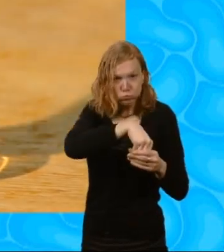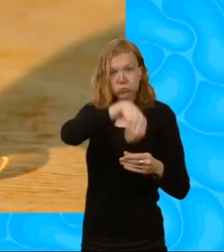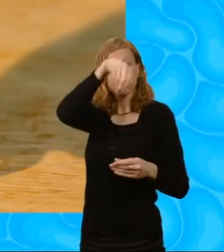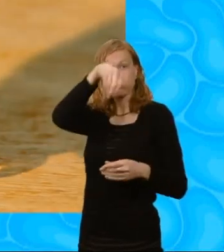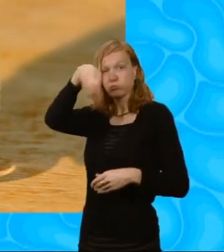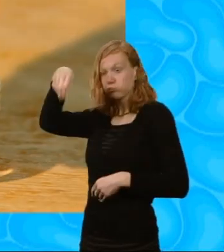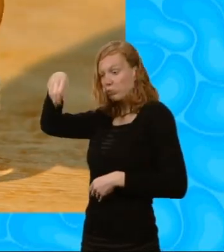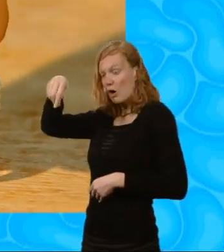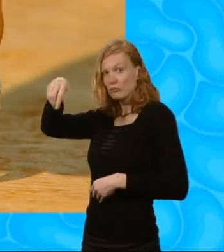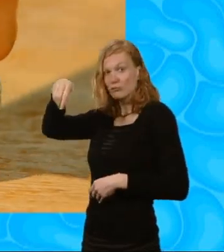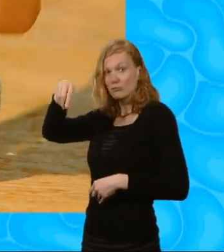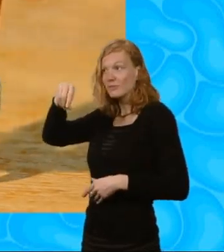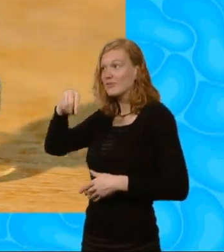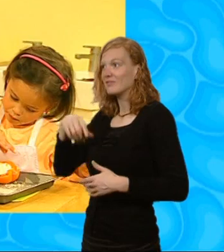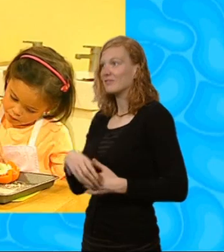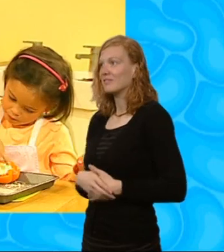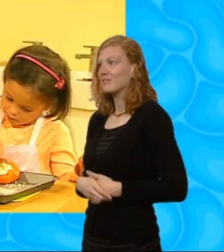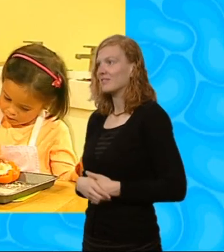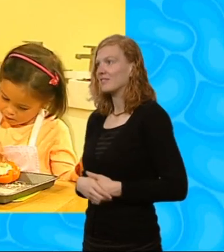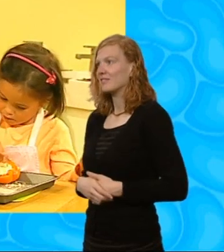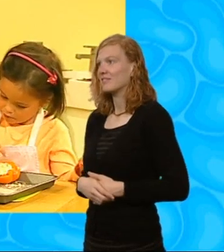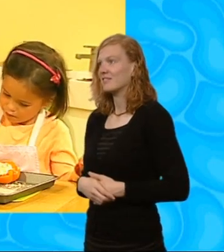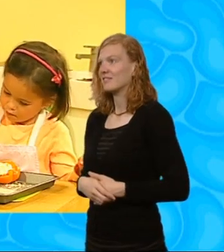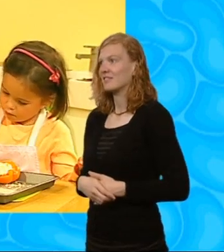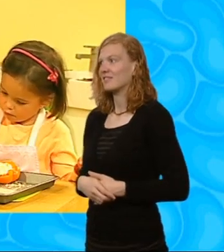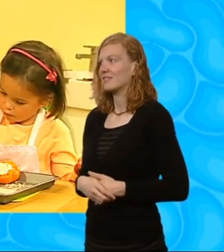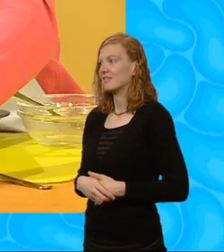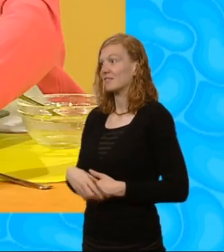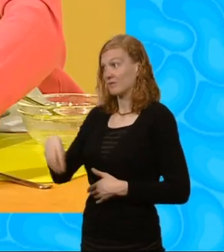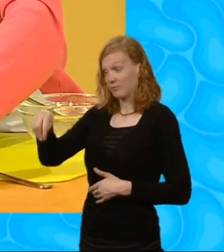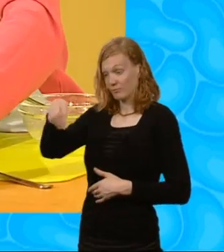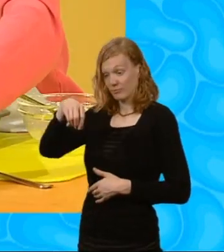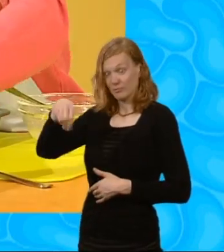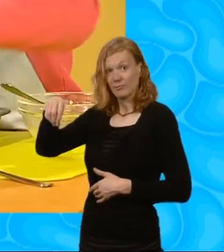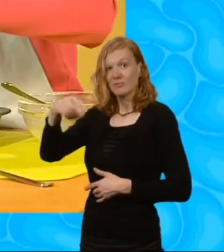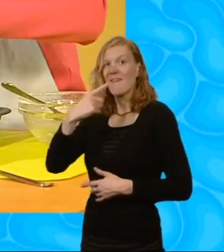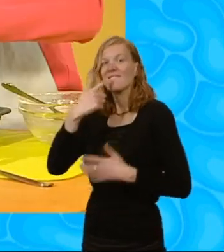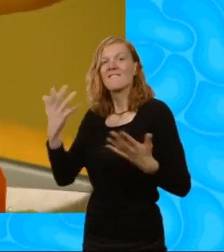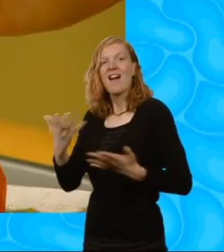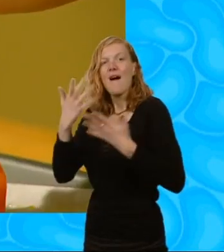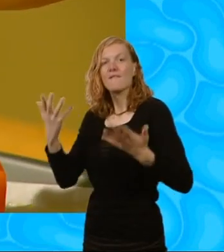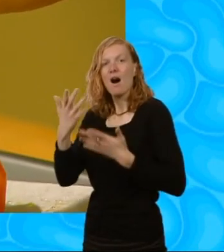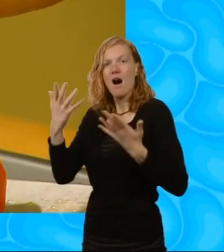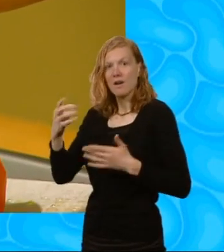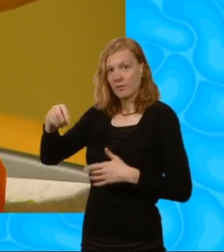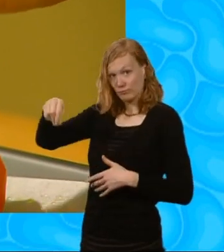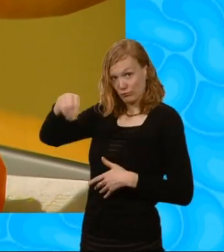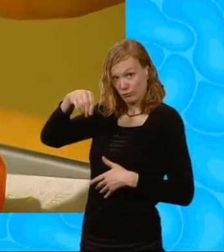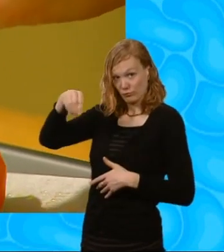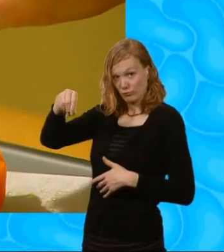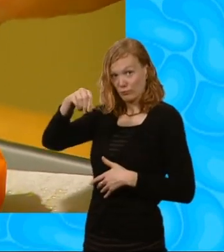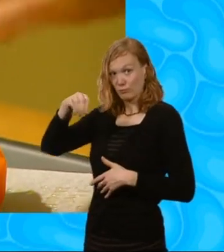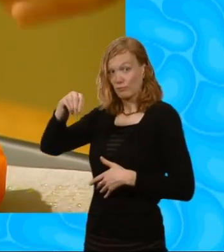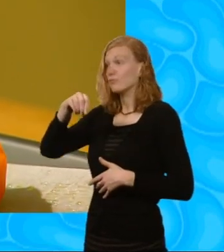to add lots of lovely flavour to our cheesy chicken. So take a pinch and sprinkle it on top. Then we're going to add the